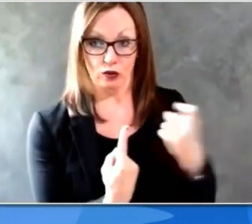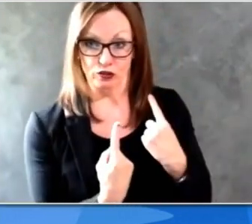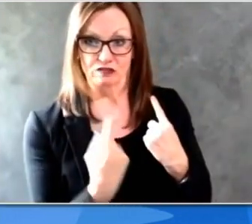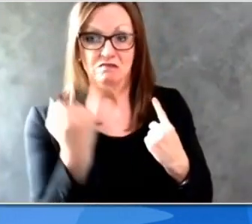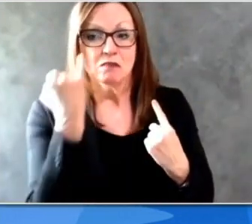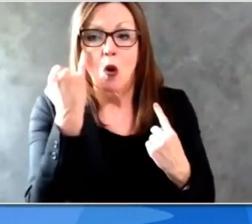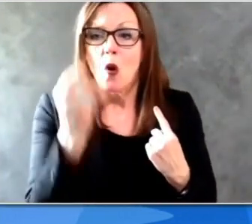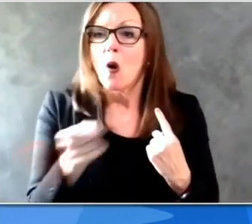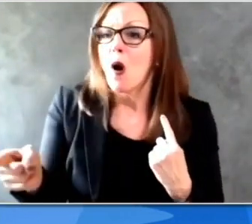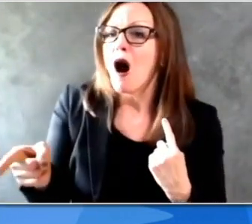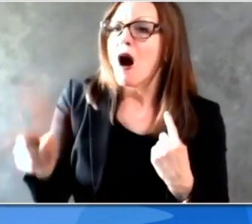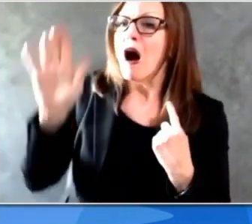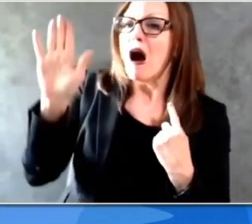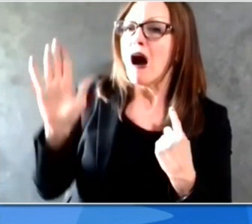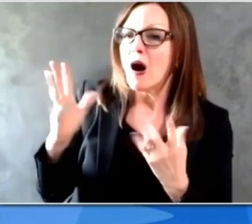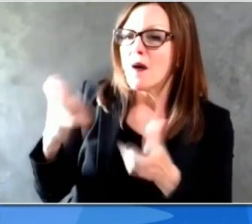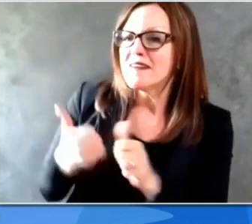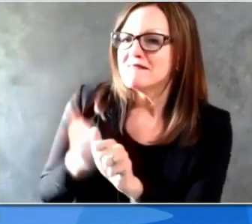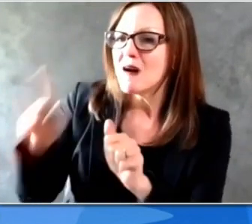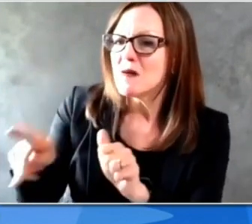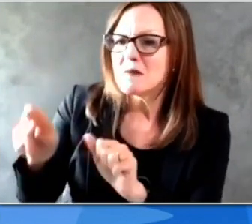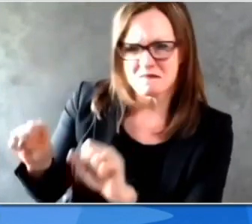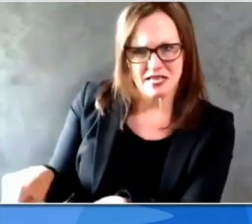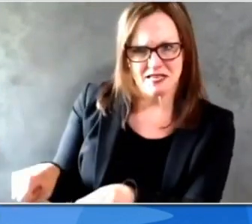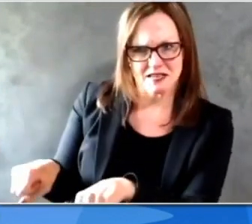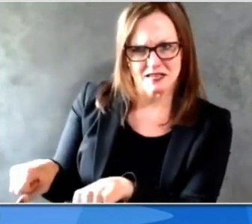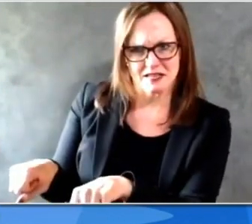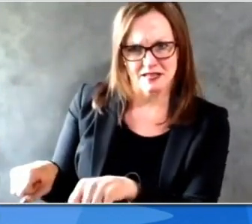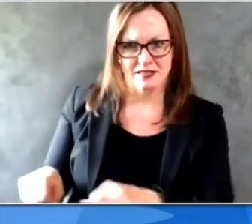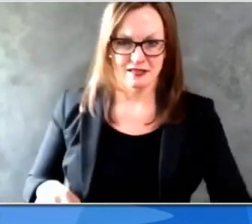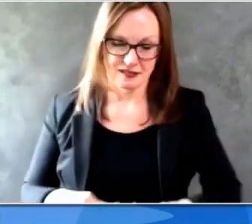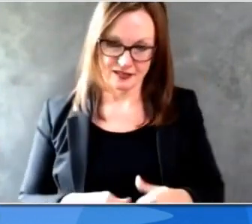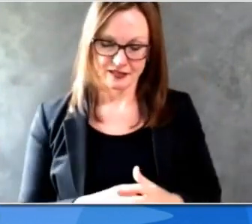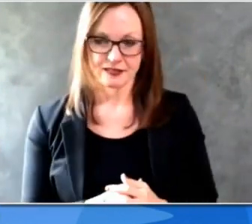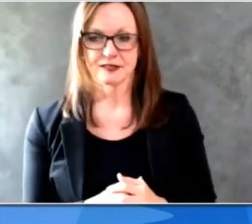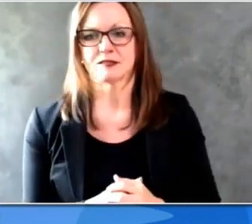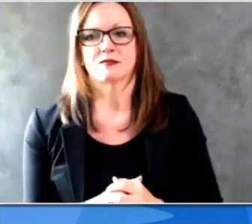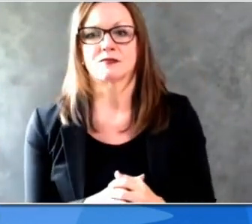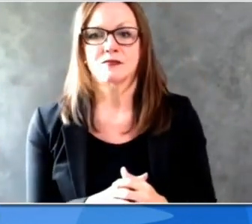schools as they, in some cases, attempt to reopen.